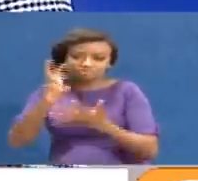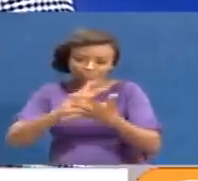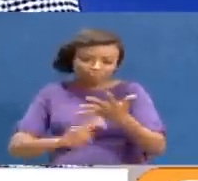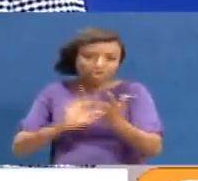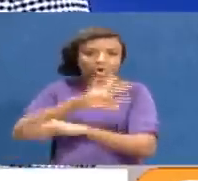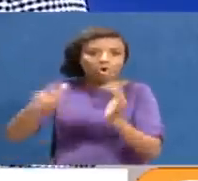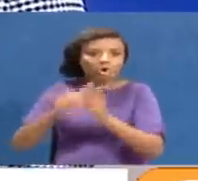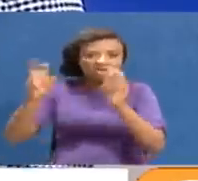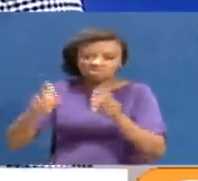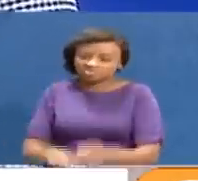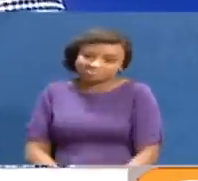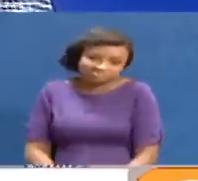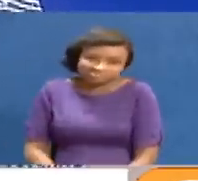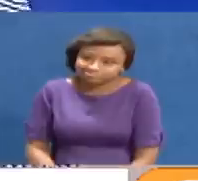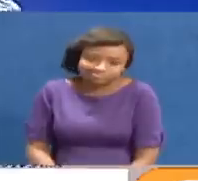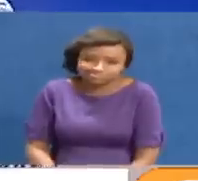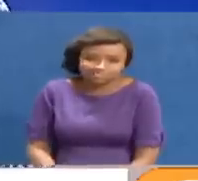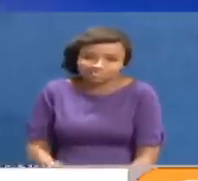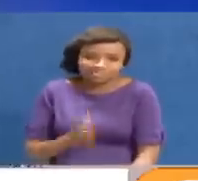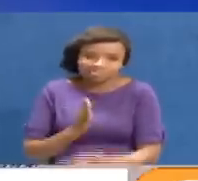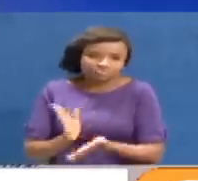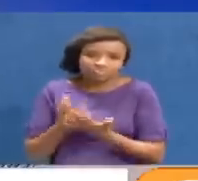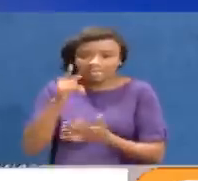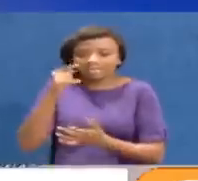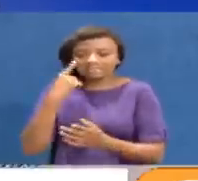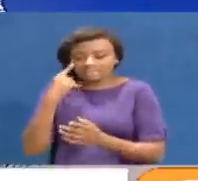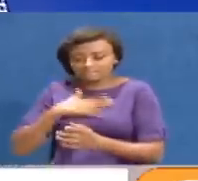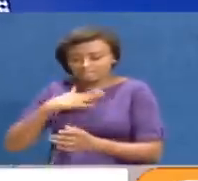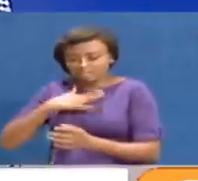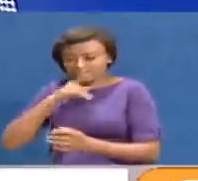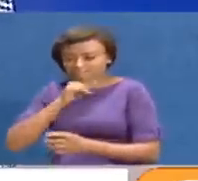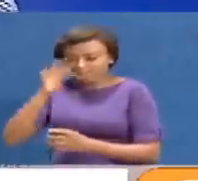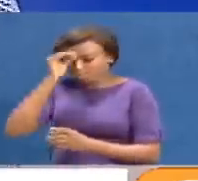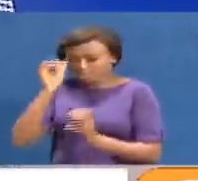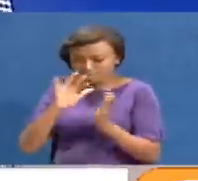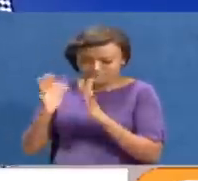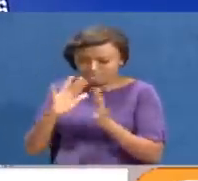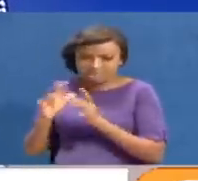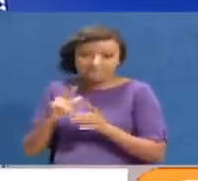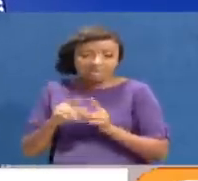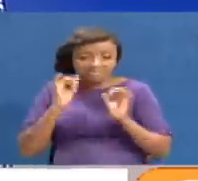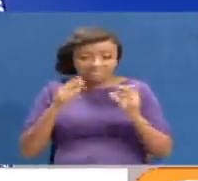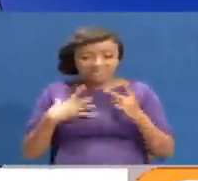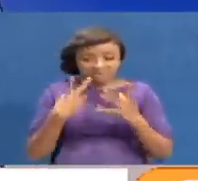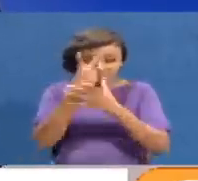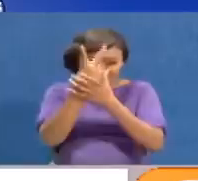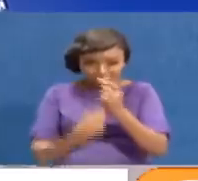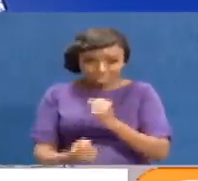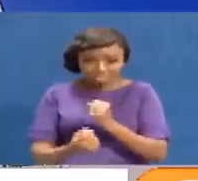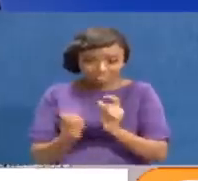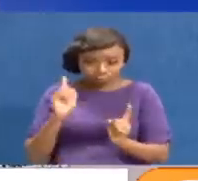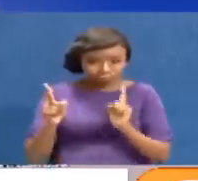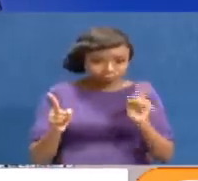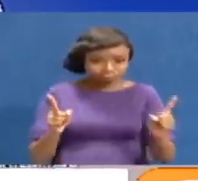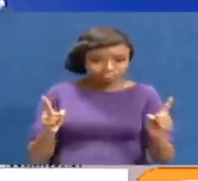at all the issues and cross-cutting, they are likely to look at things from their prism. Yeah. Okay. So, but having the both gender represented to